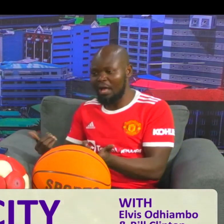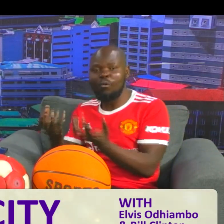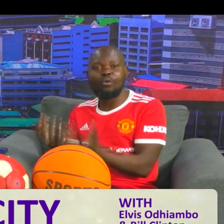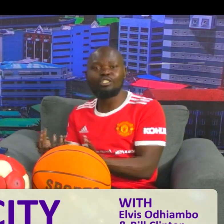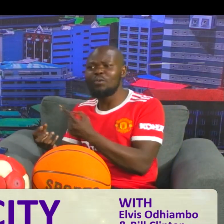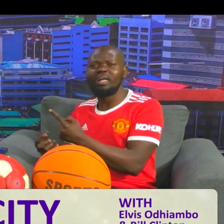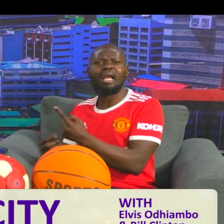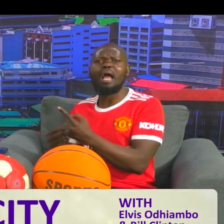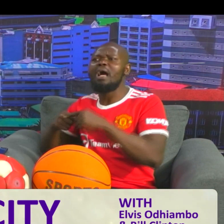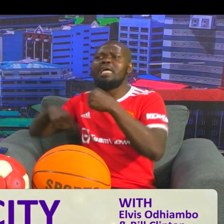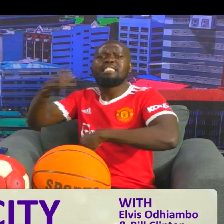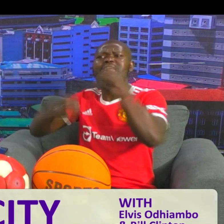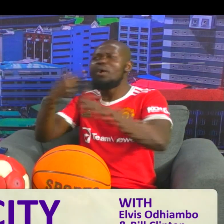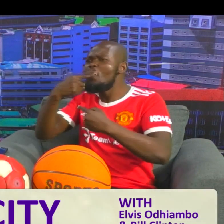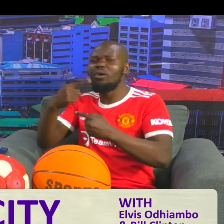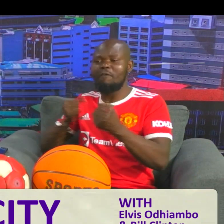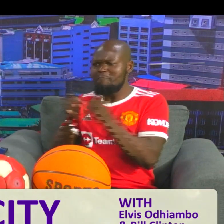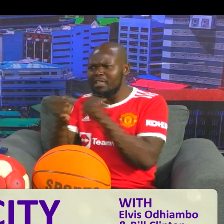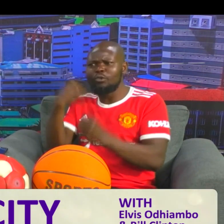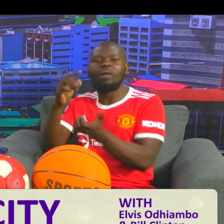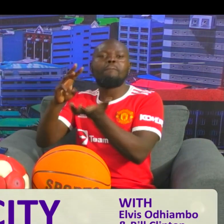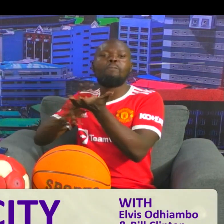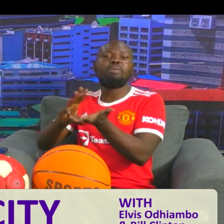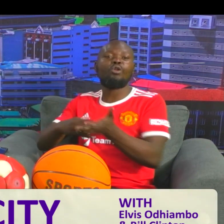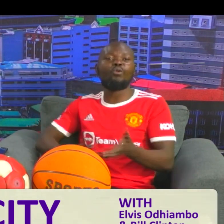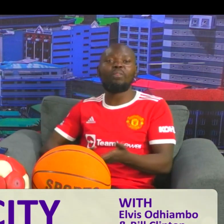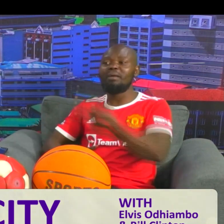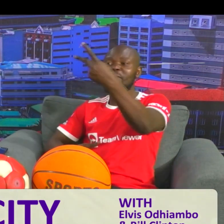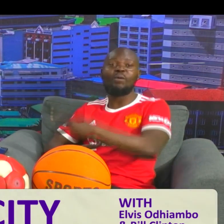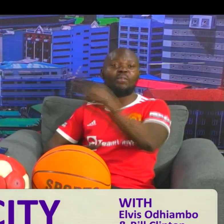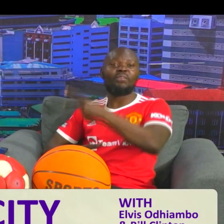as Shabana and Migori have done. You see, Migori